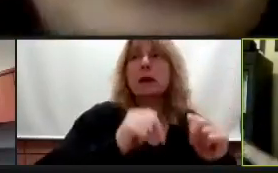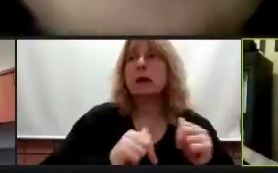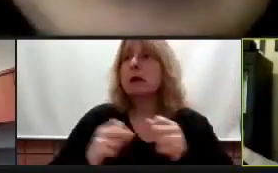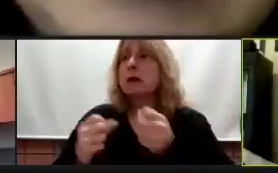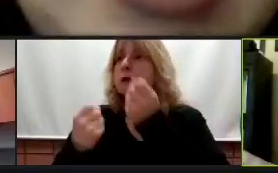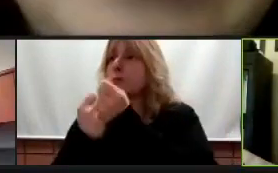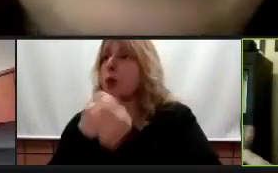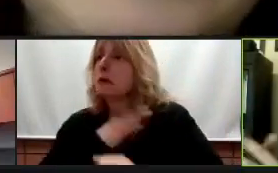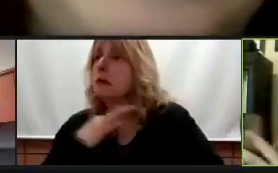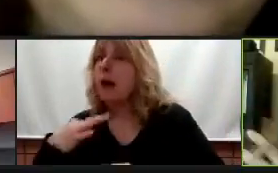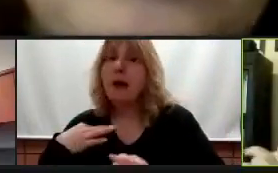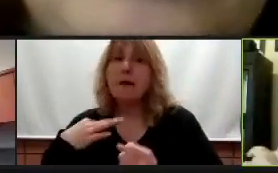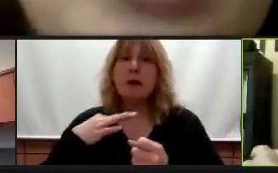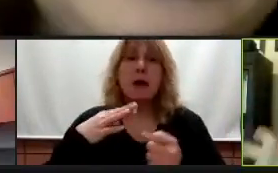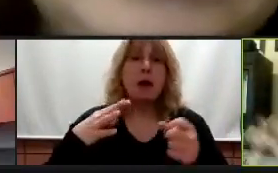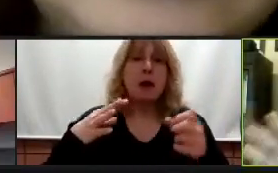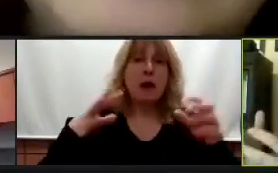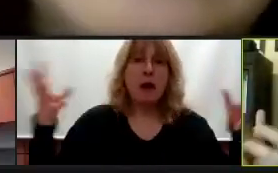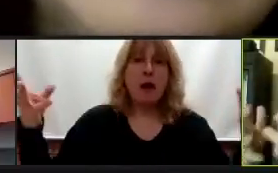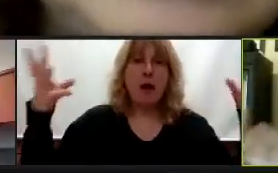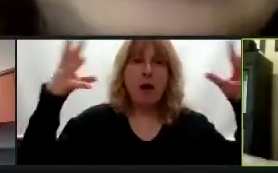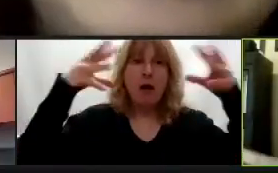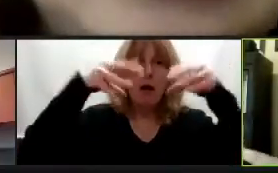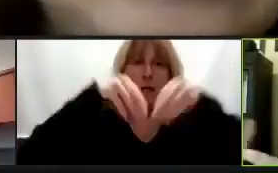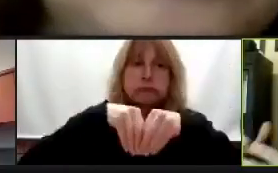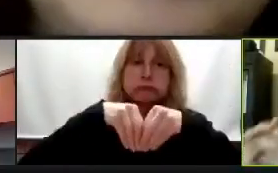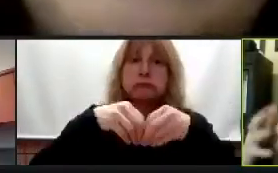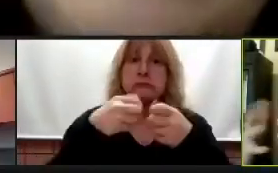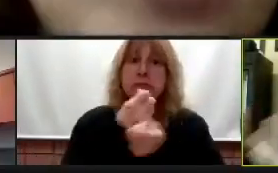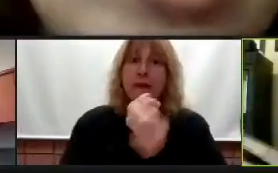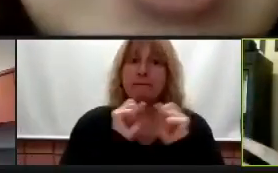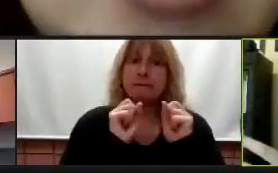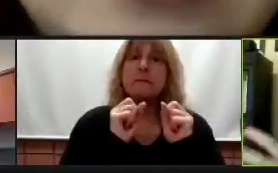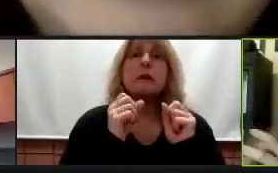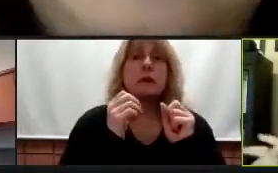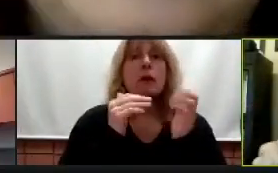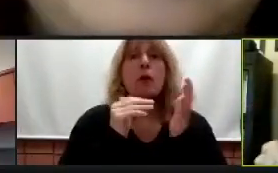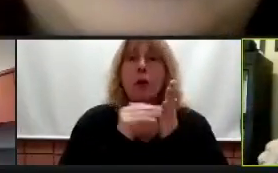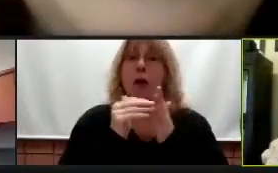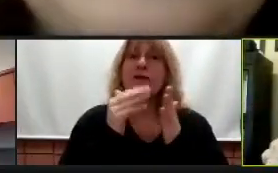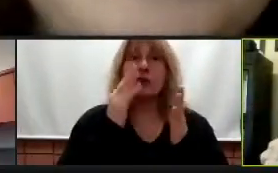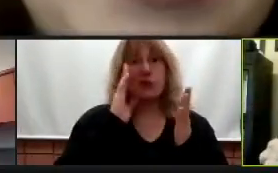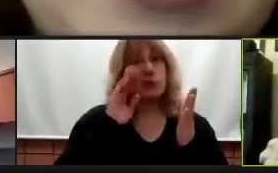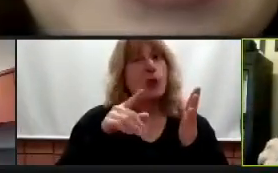that oftentimes, you know, our kids are sitting in classrooms of 40